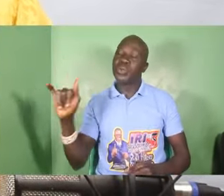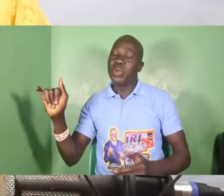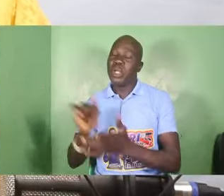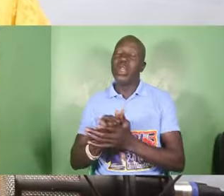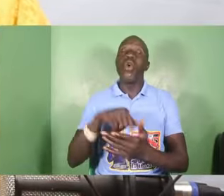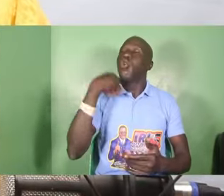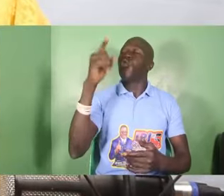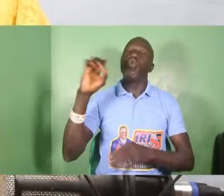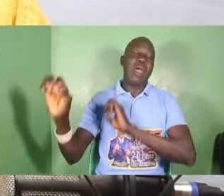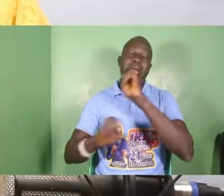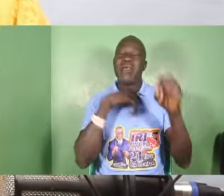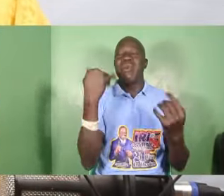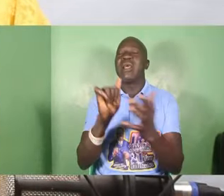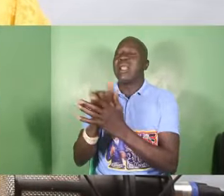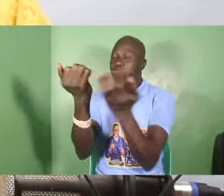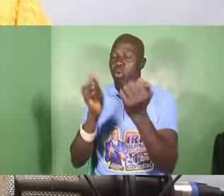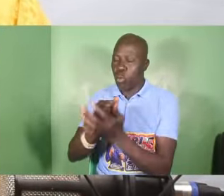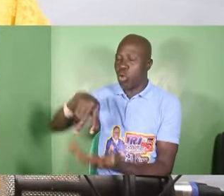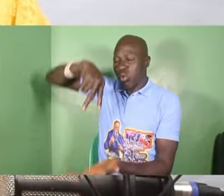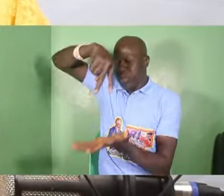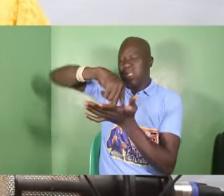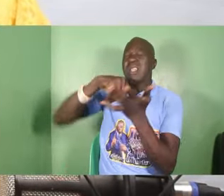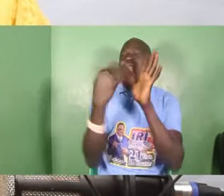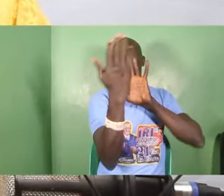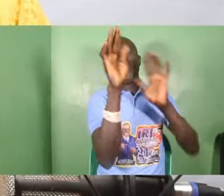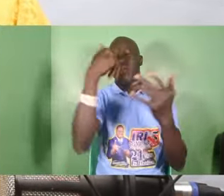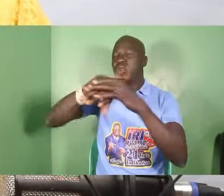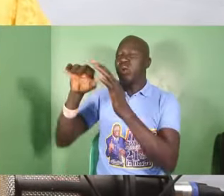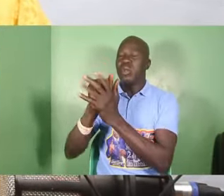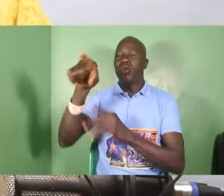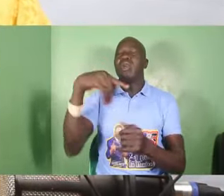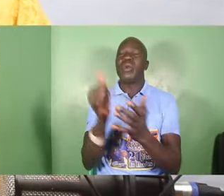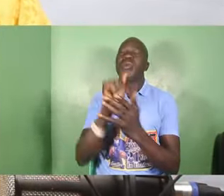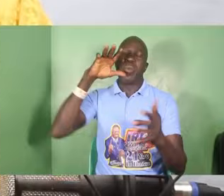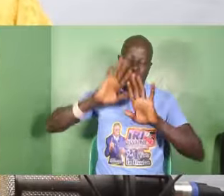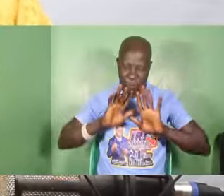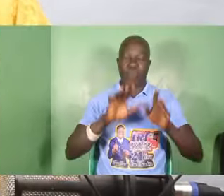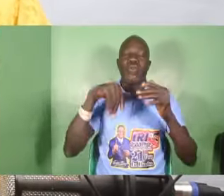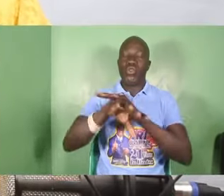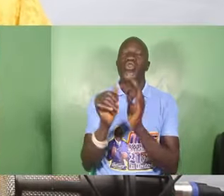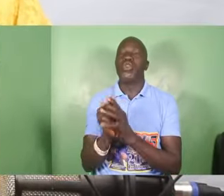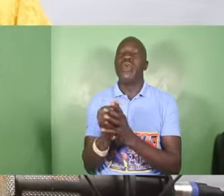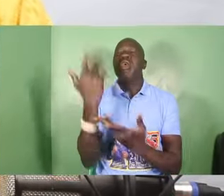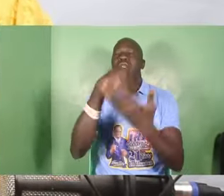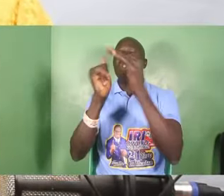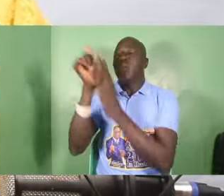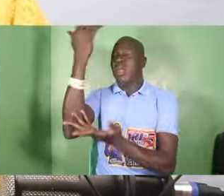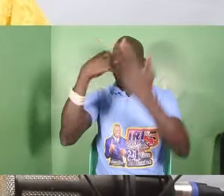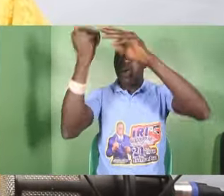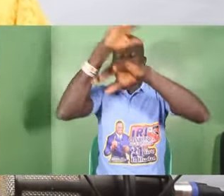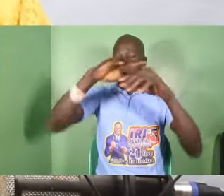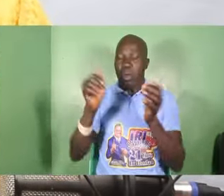speak. Gbogbo eniyan to ba lohun fe duro waju e lati bi osun. For everyone that say will stay before you to before you. Ogun oran bi won